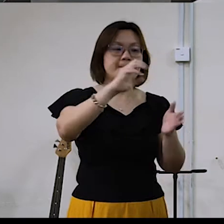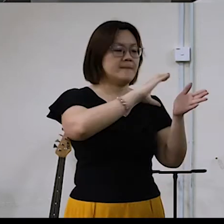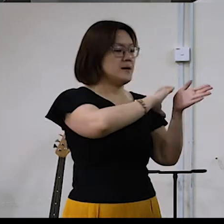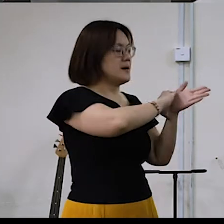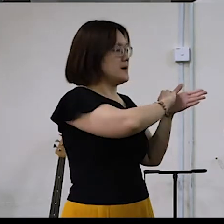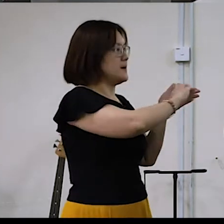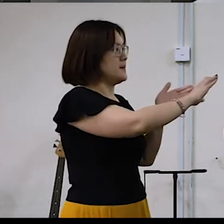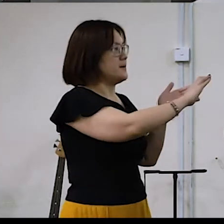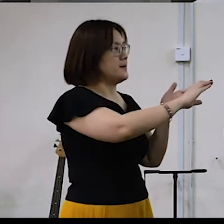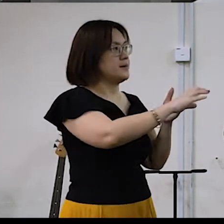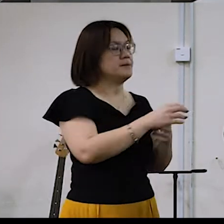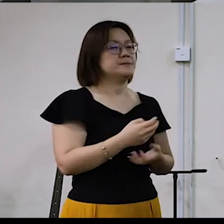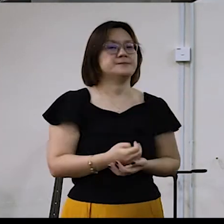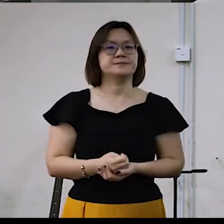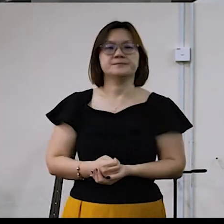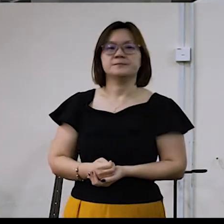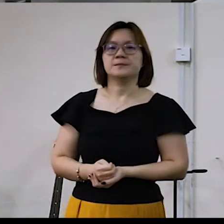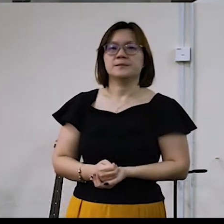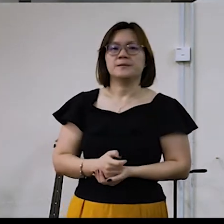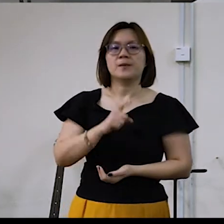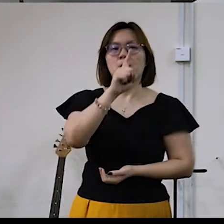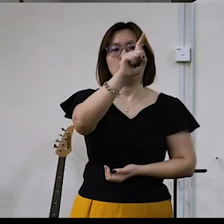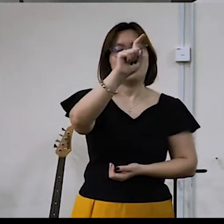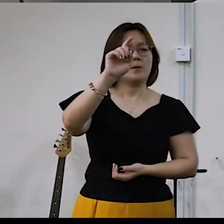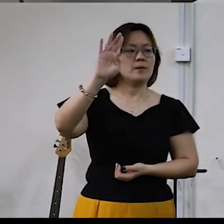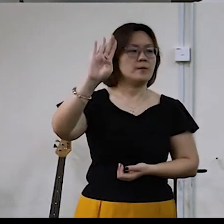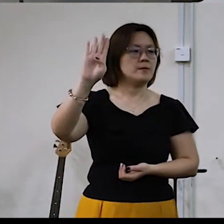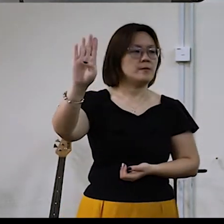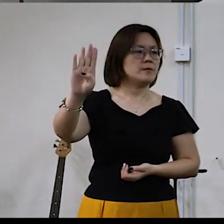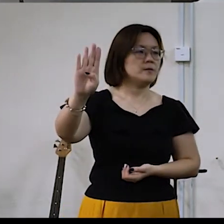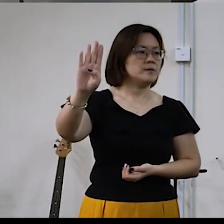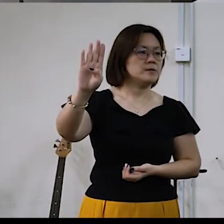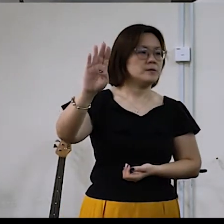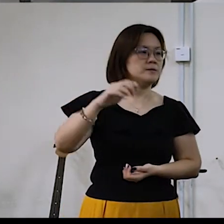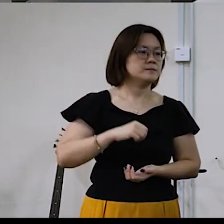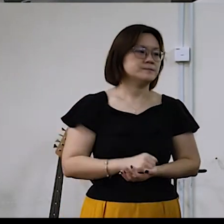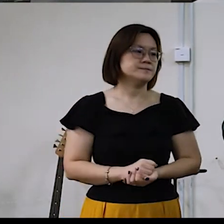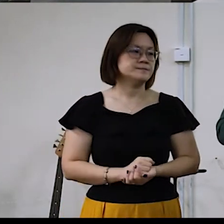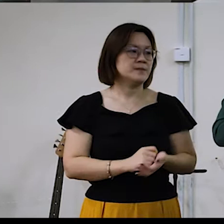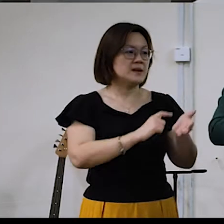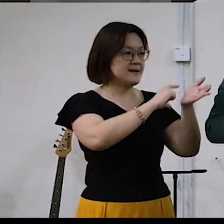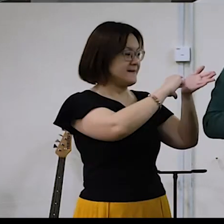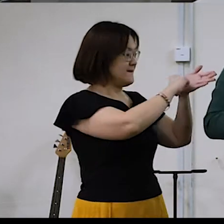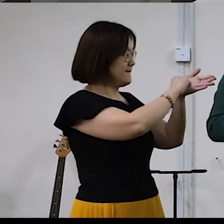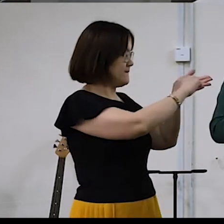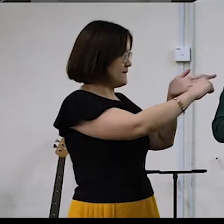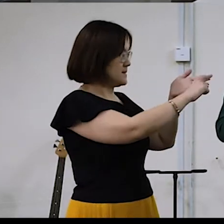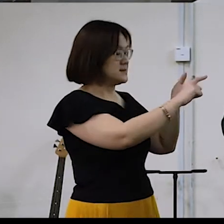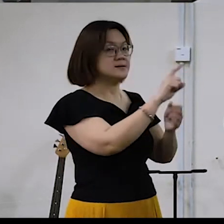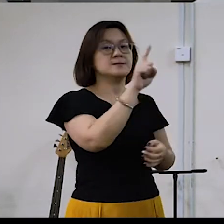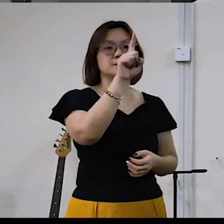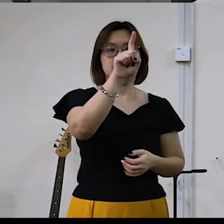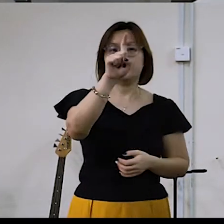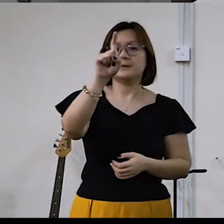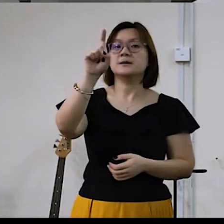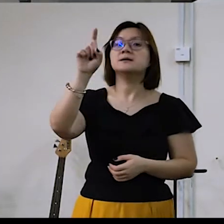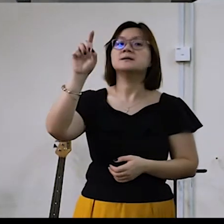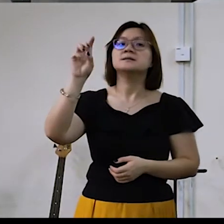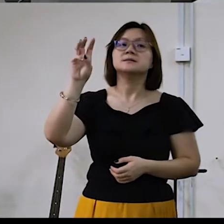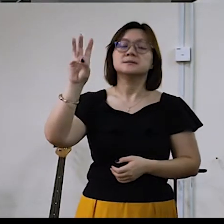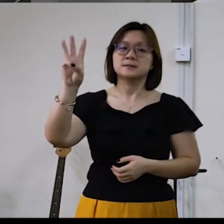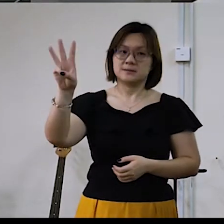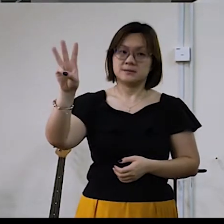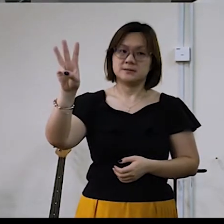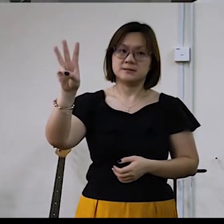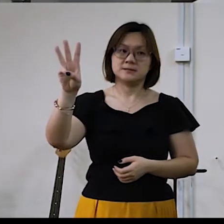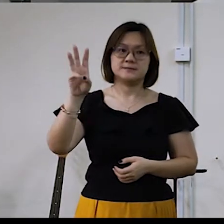And get excited when we turn to the Holy Bible because it is God's Word. Don't get so immune to the point, oh, I'm turning